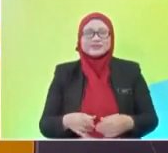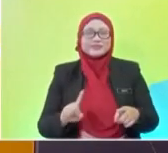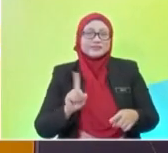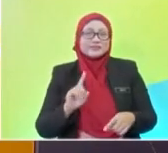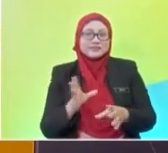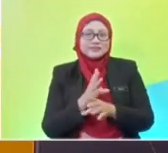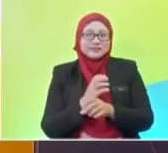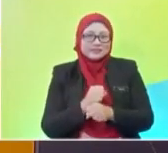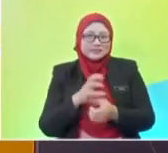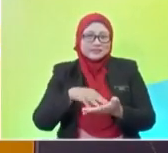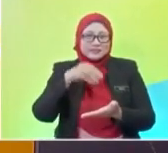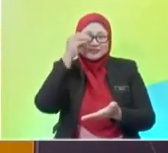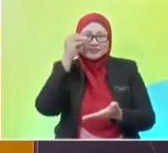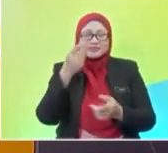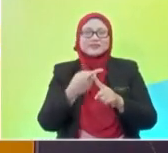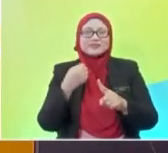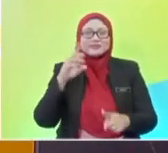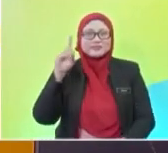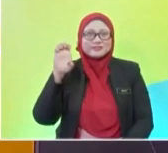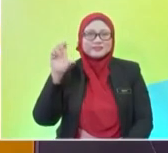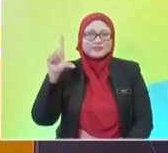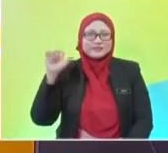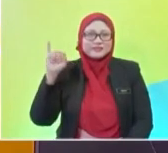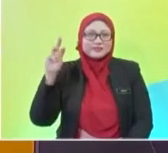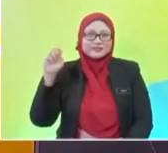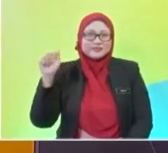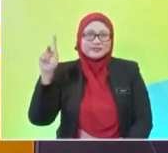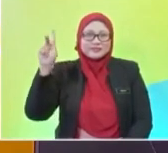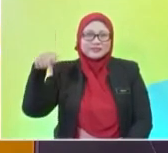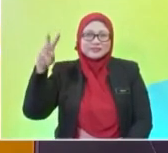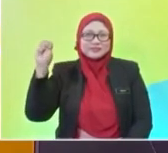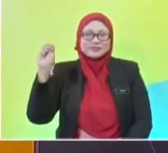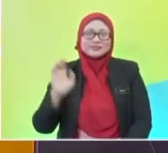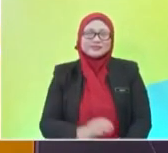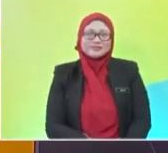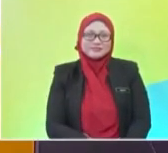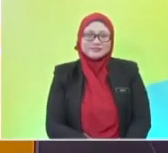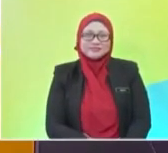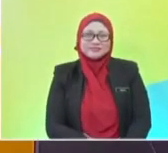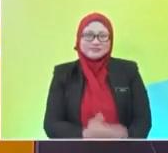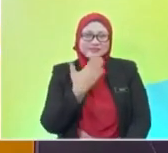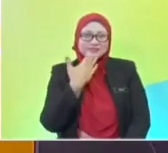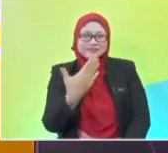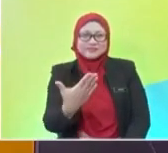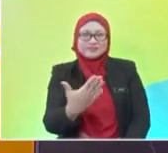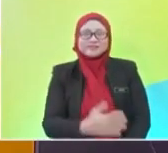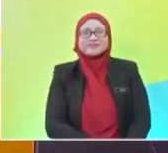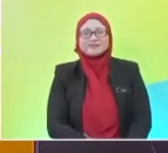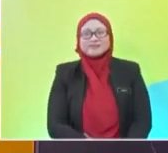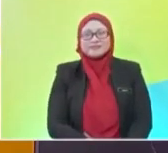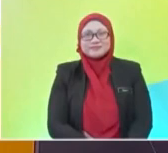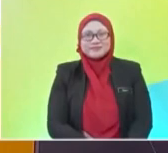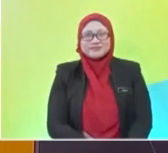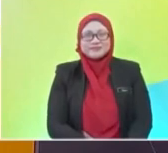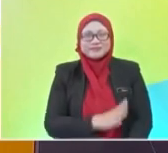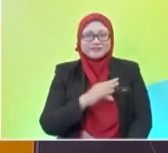today's lesson, teacher? It's from the 5 KPM website. There you go. Well, with that, I'd like to say thank you very much to Miss Kenanga as well